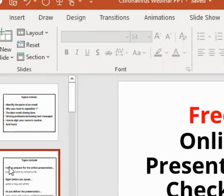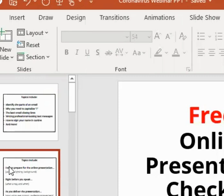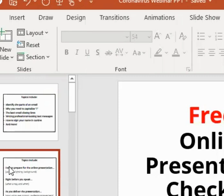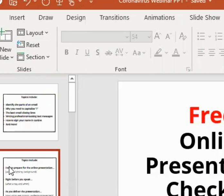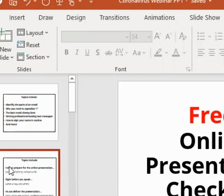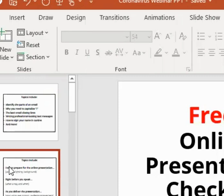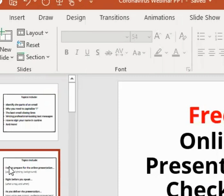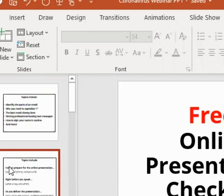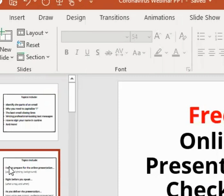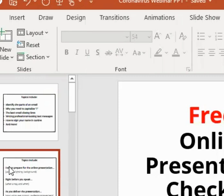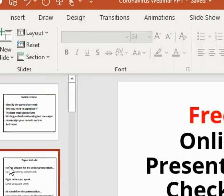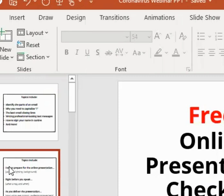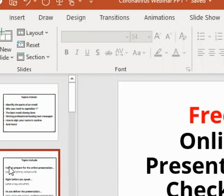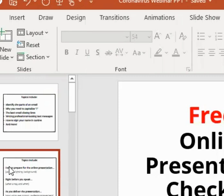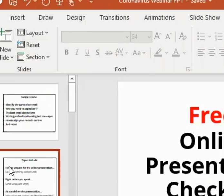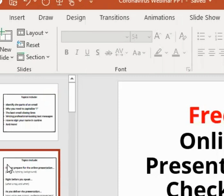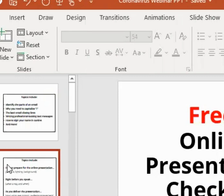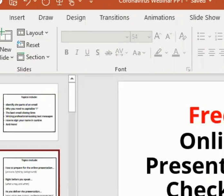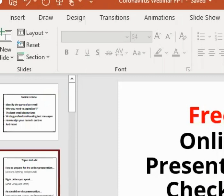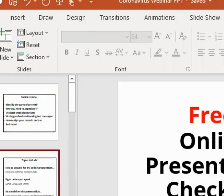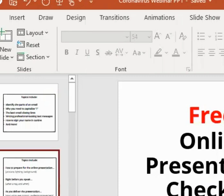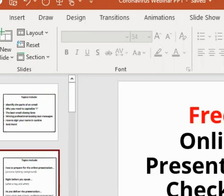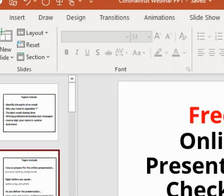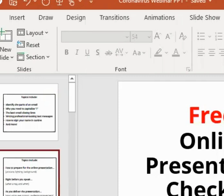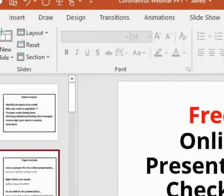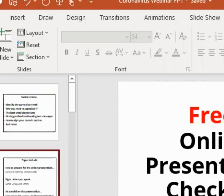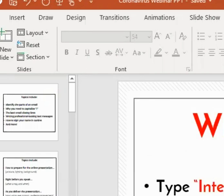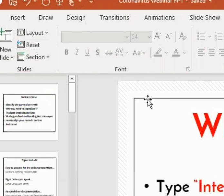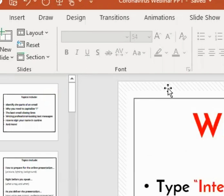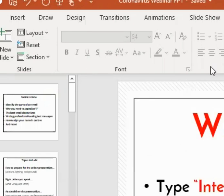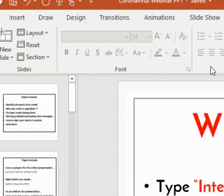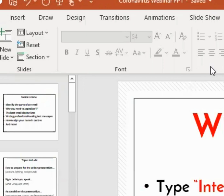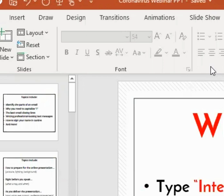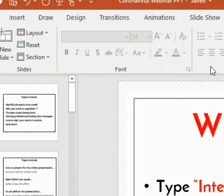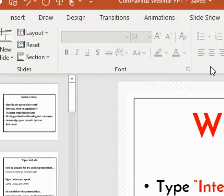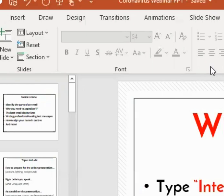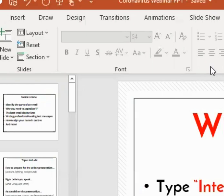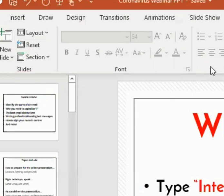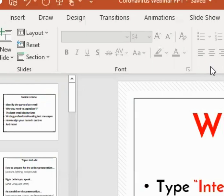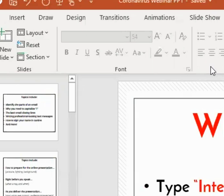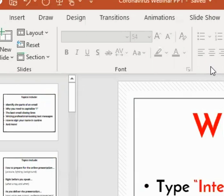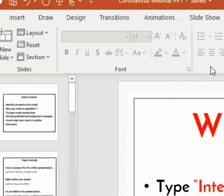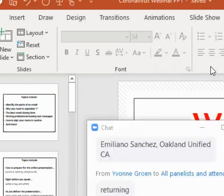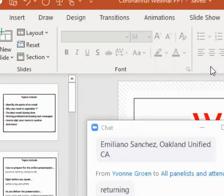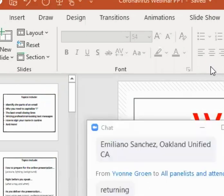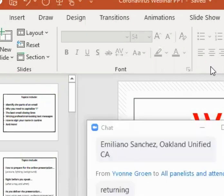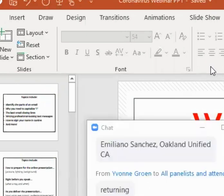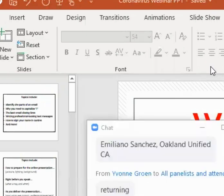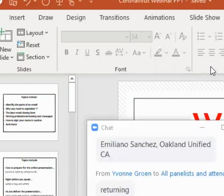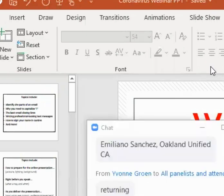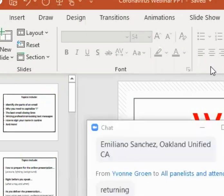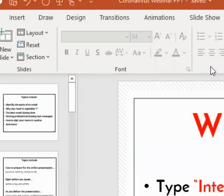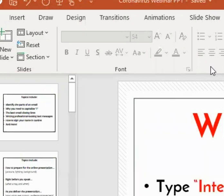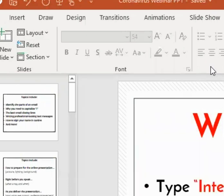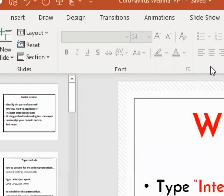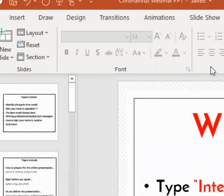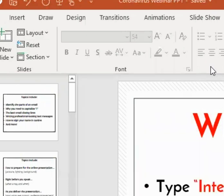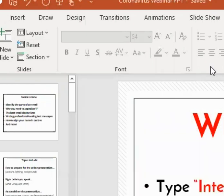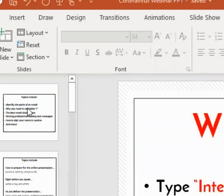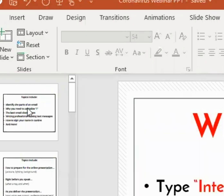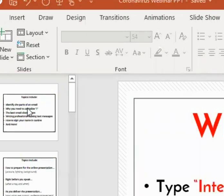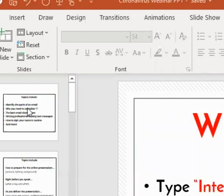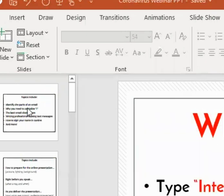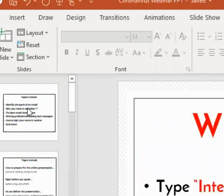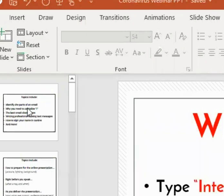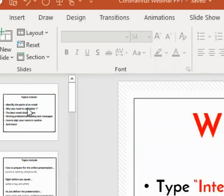these skills from today and make them real in the classroom. And if you are interested, as we always do, if you're interested in these resources, all you